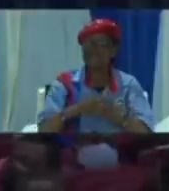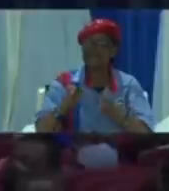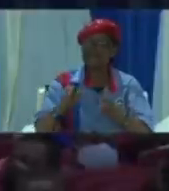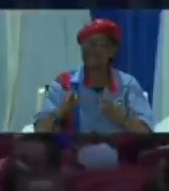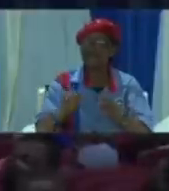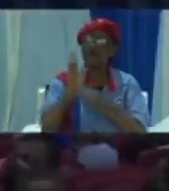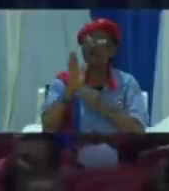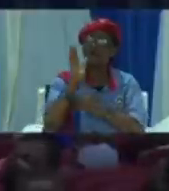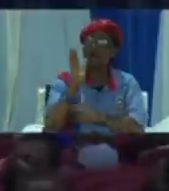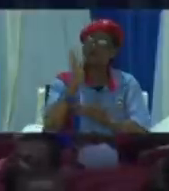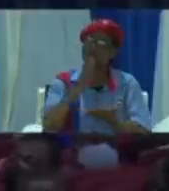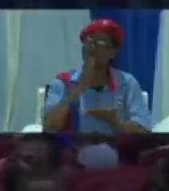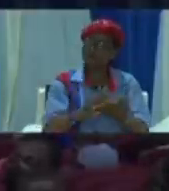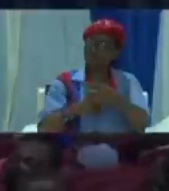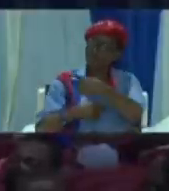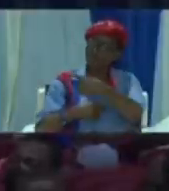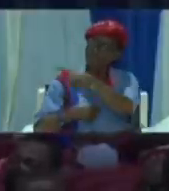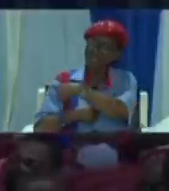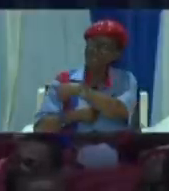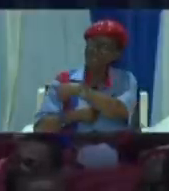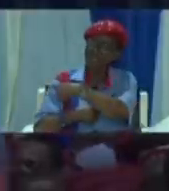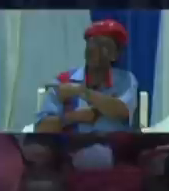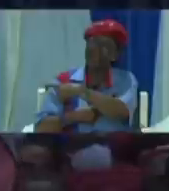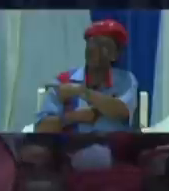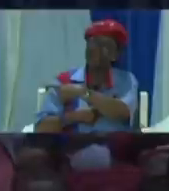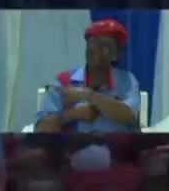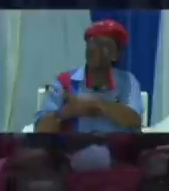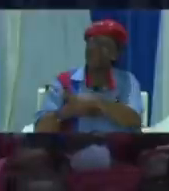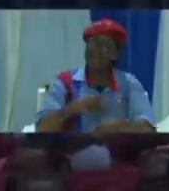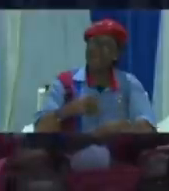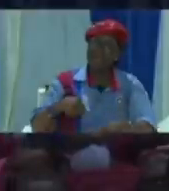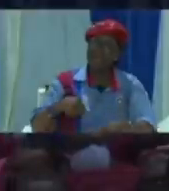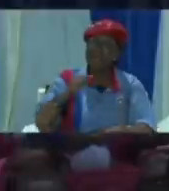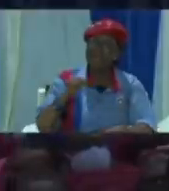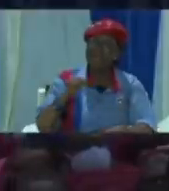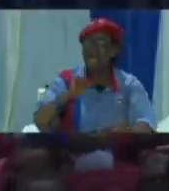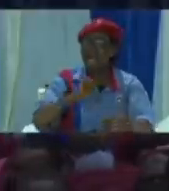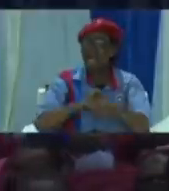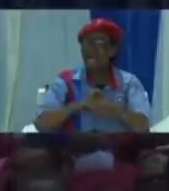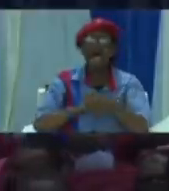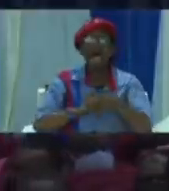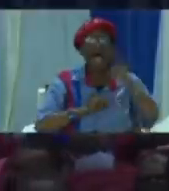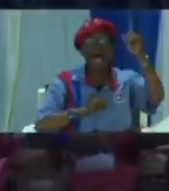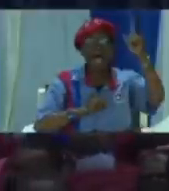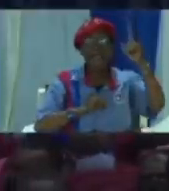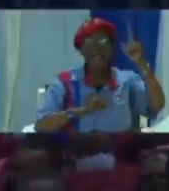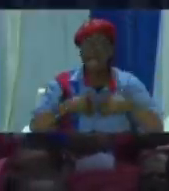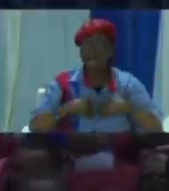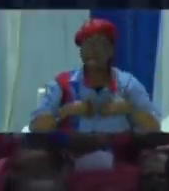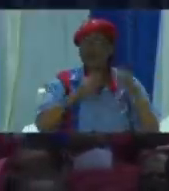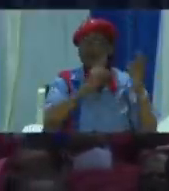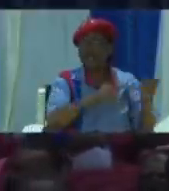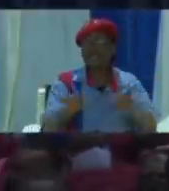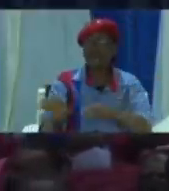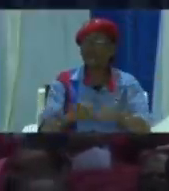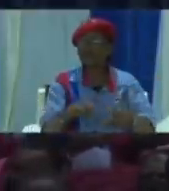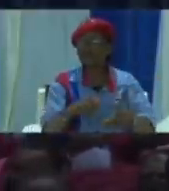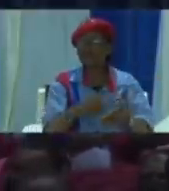God stopped me and said, I've already done what I want to do. Keep your